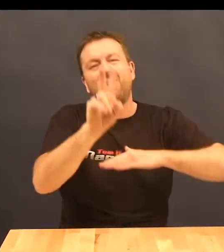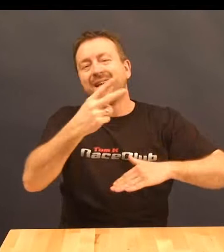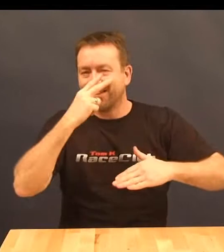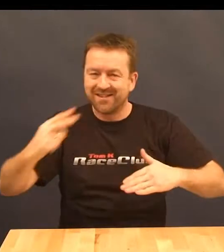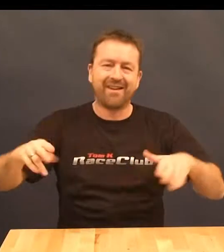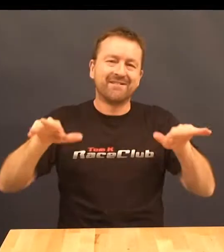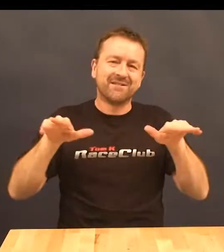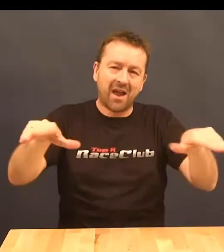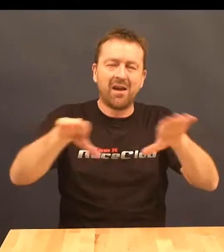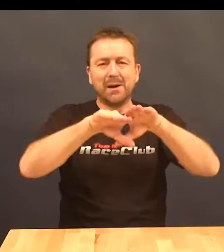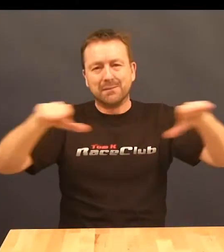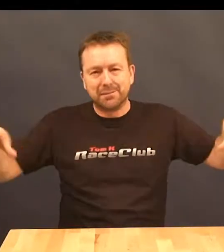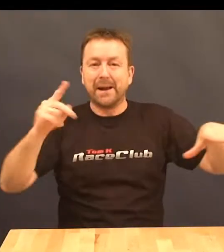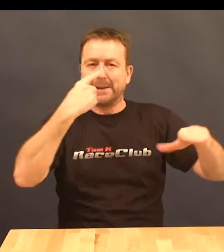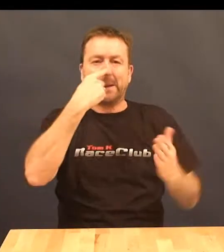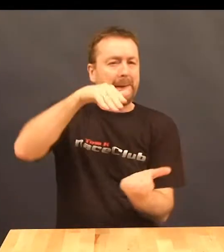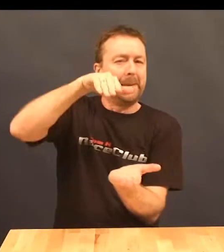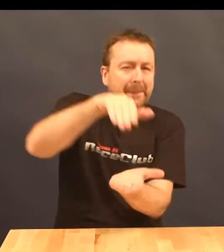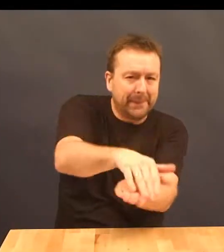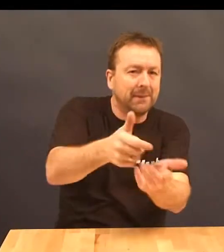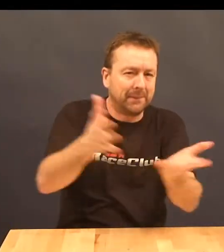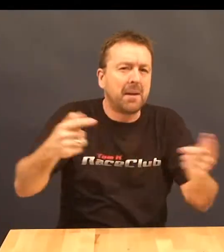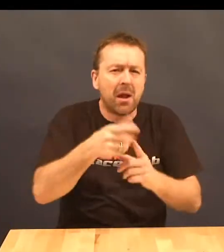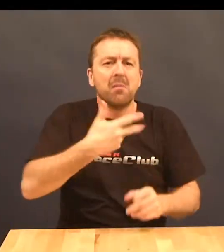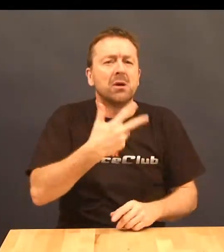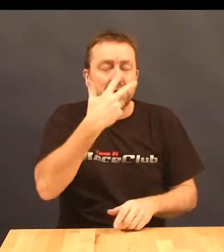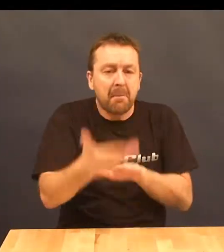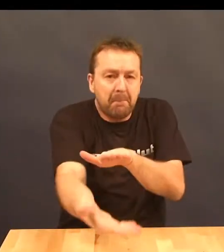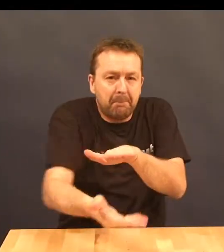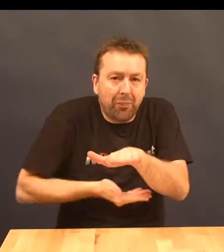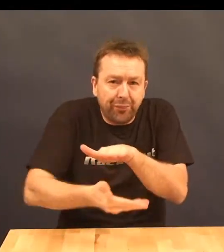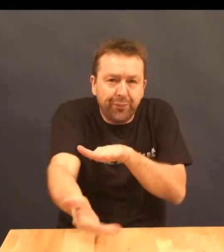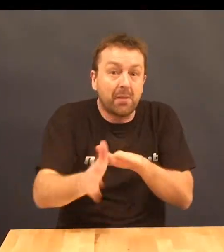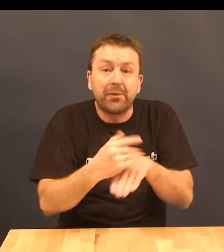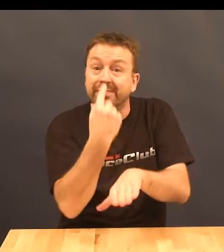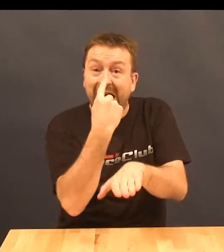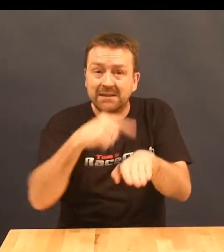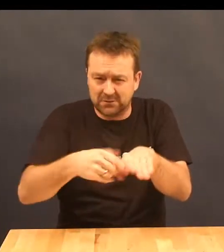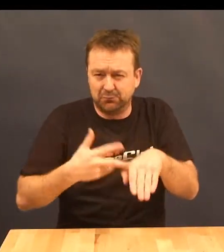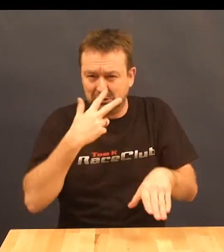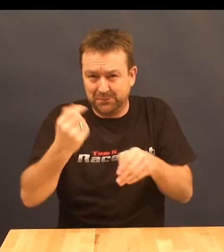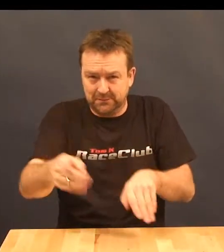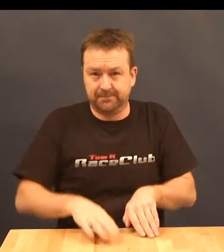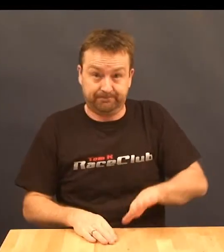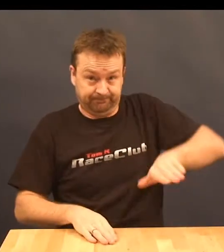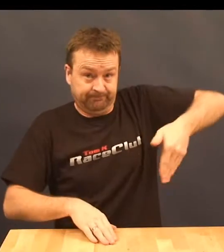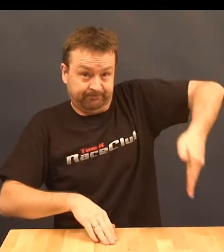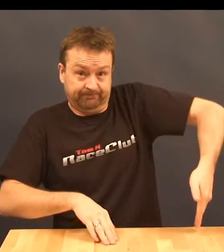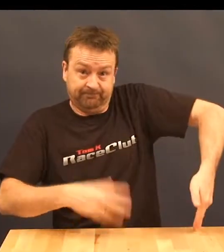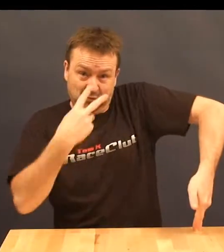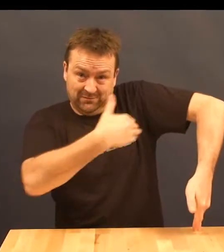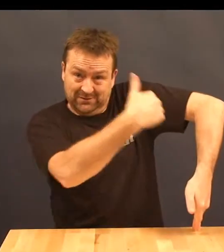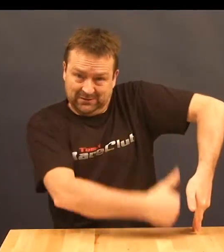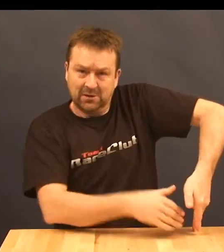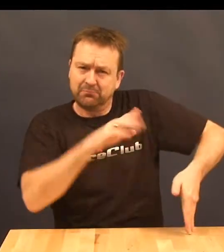and you see the nose and things like that, but let's look at the bottom of the nose of our car here. This is where a lot